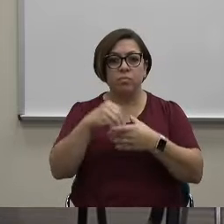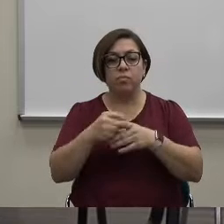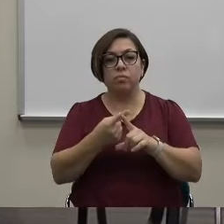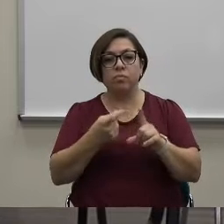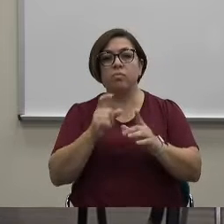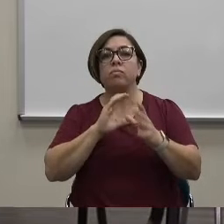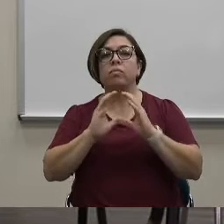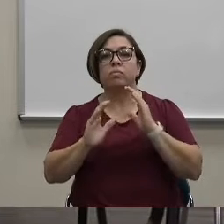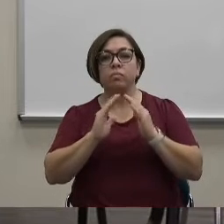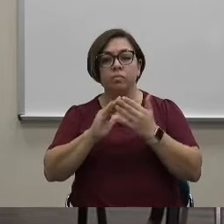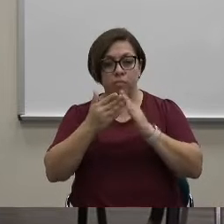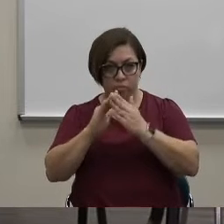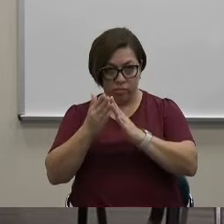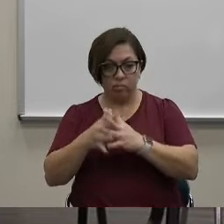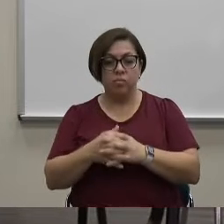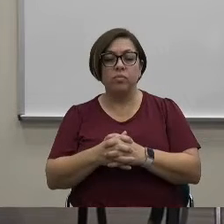community.